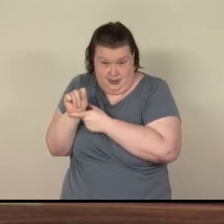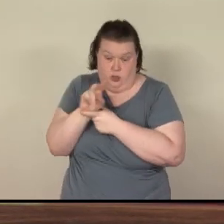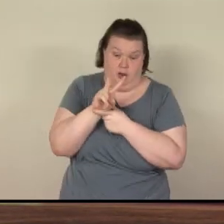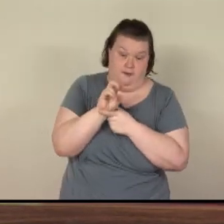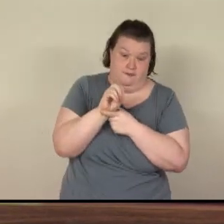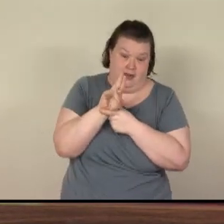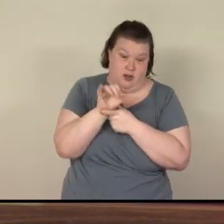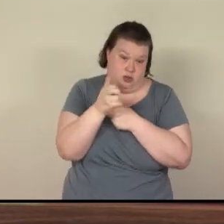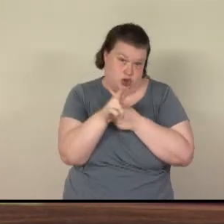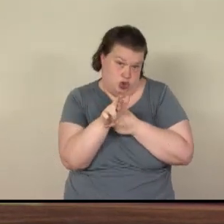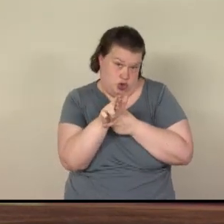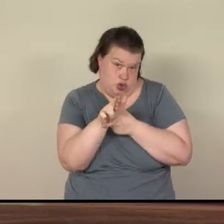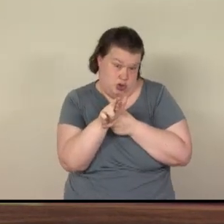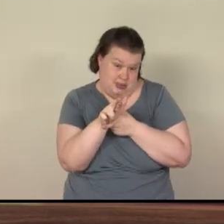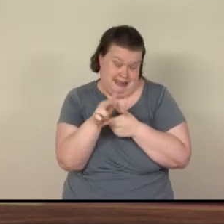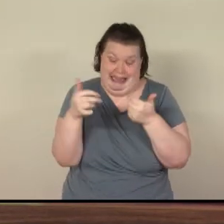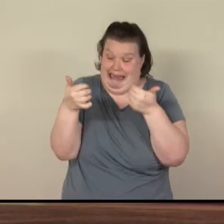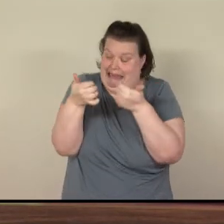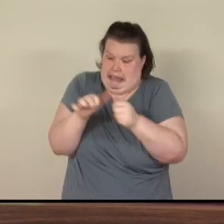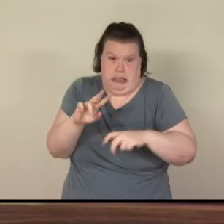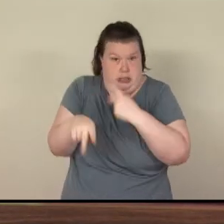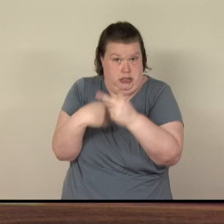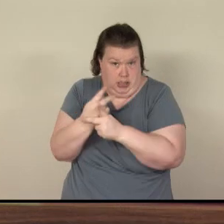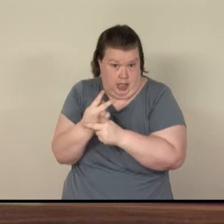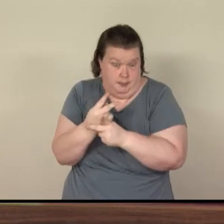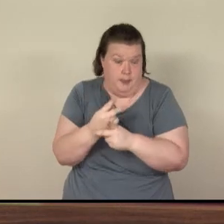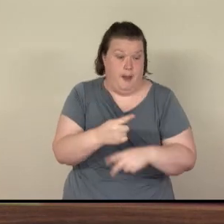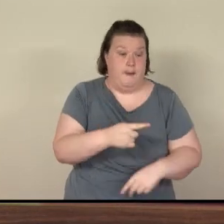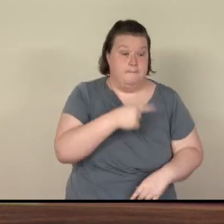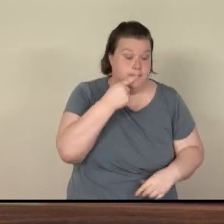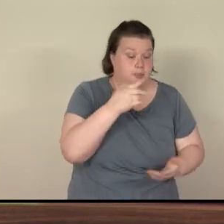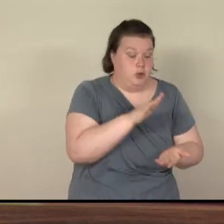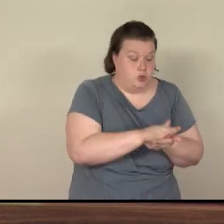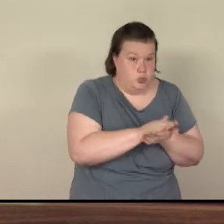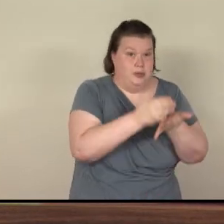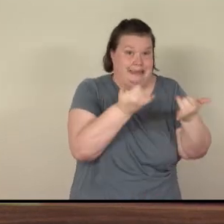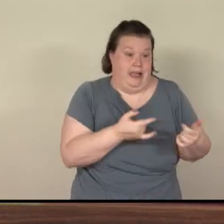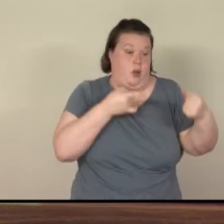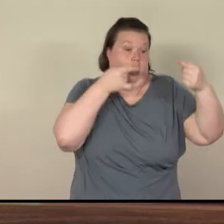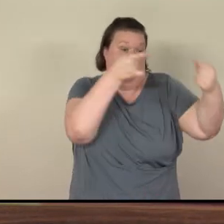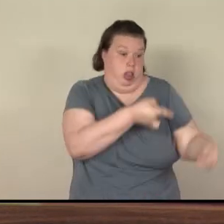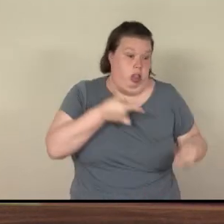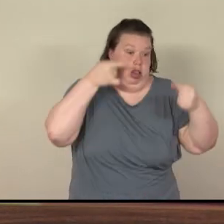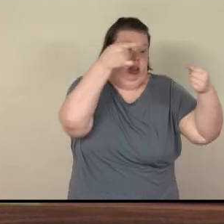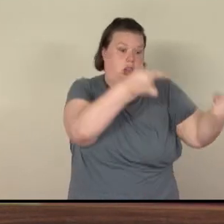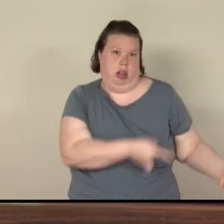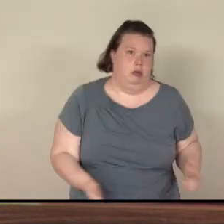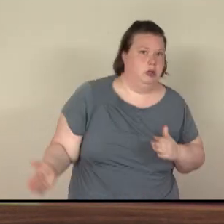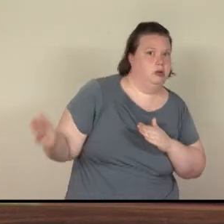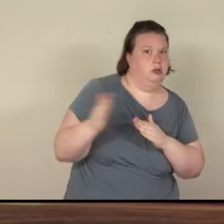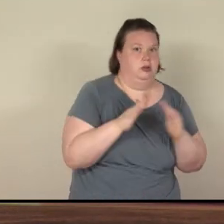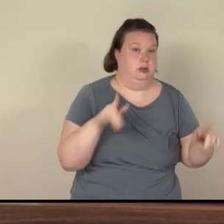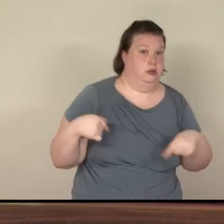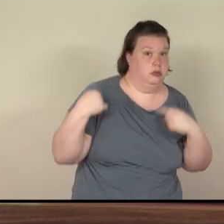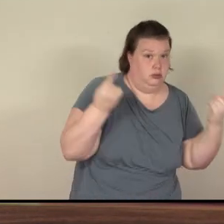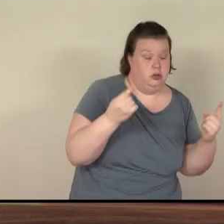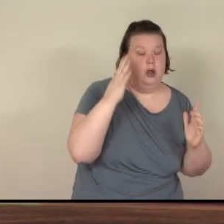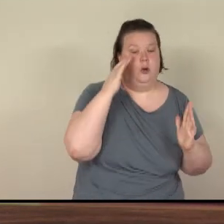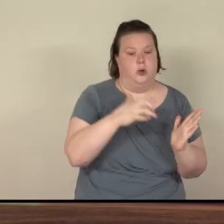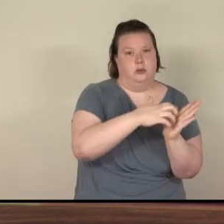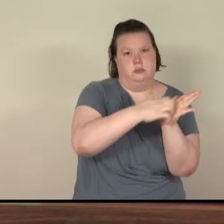take resources away from public schools during one of the most challenging times in our history, and we are certainly not